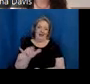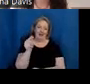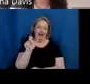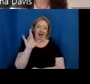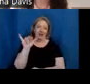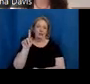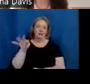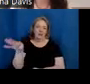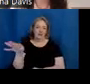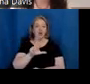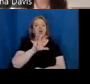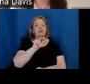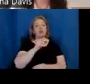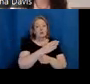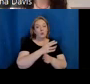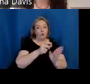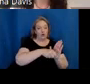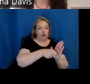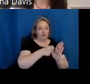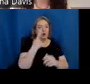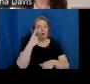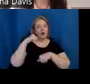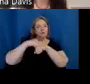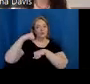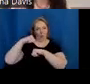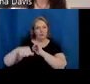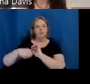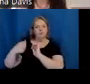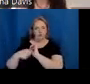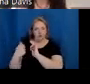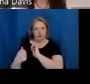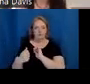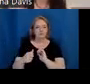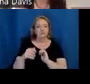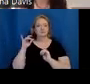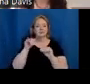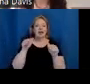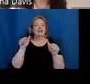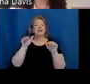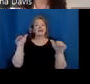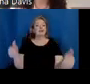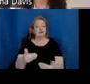stone sculpture, and it was very well received. And in the catalog introduction, we have this quote